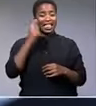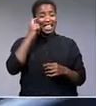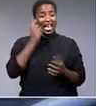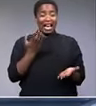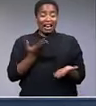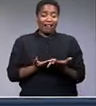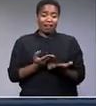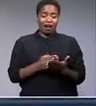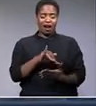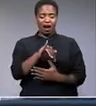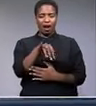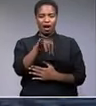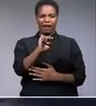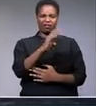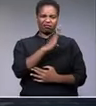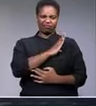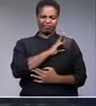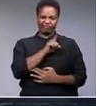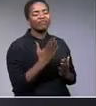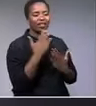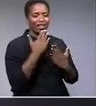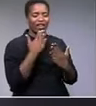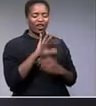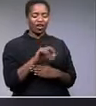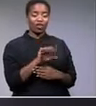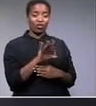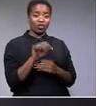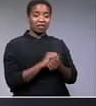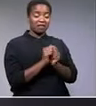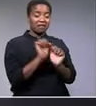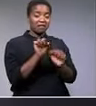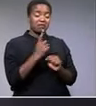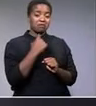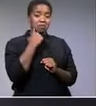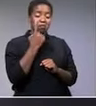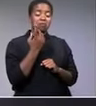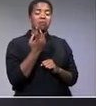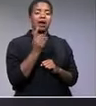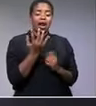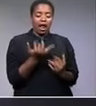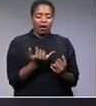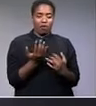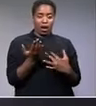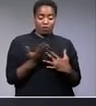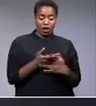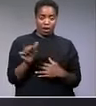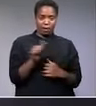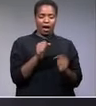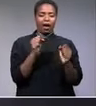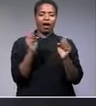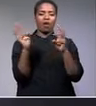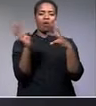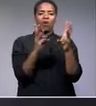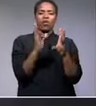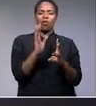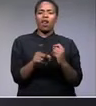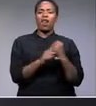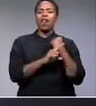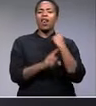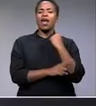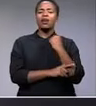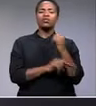that the IS militant group is behind the attack. Indeed, no doubt you want to see what's happening with your weather for tomorrow. Going to be very hot details in a moment. And then while